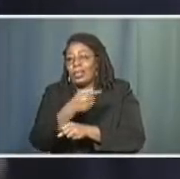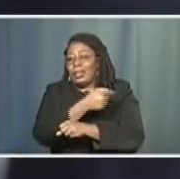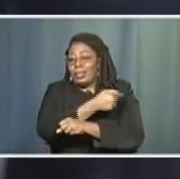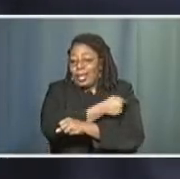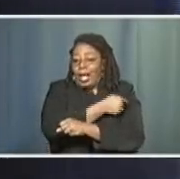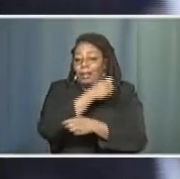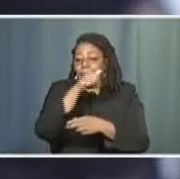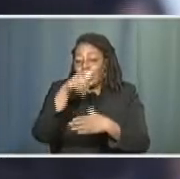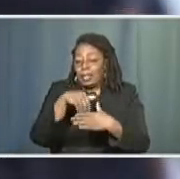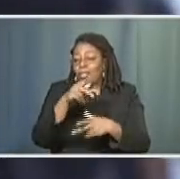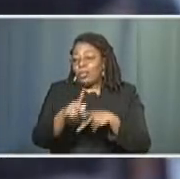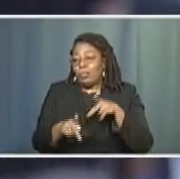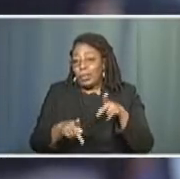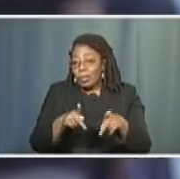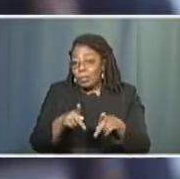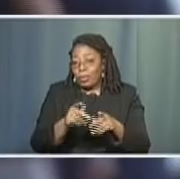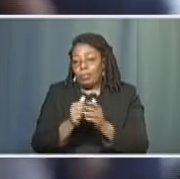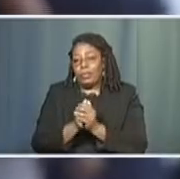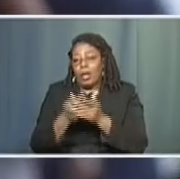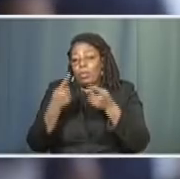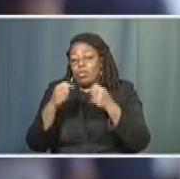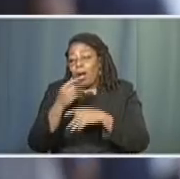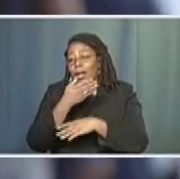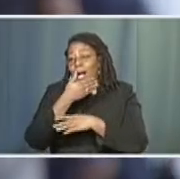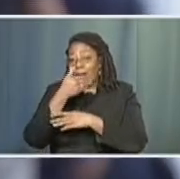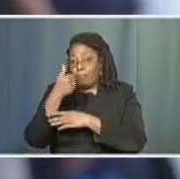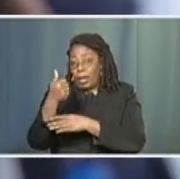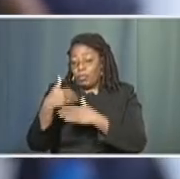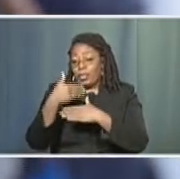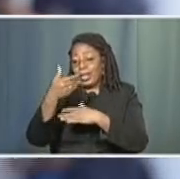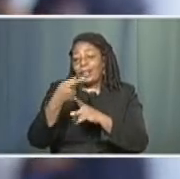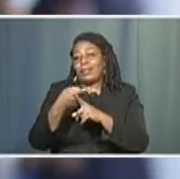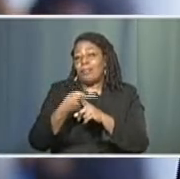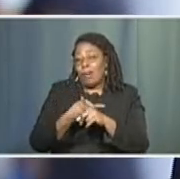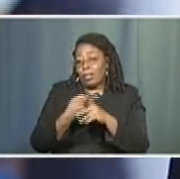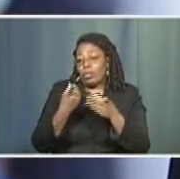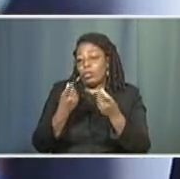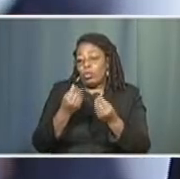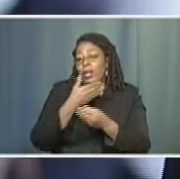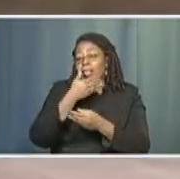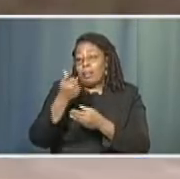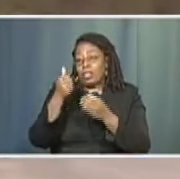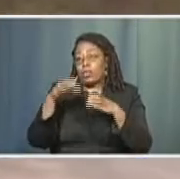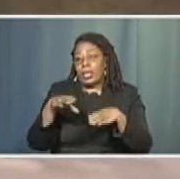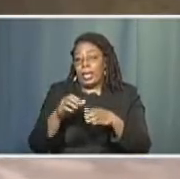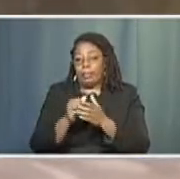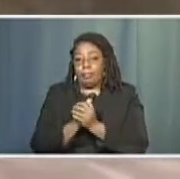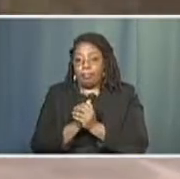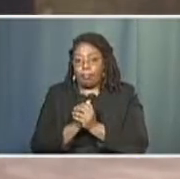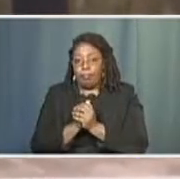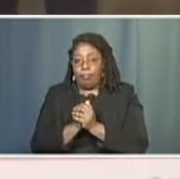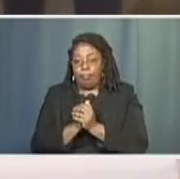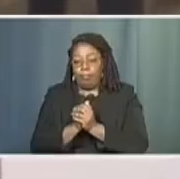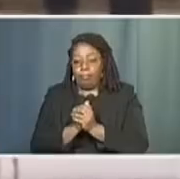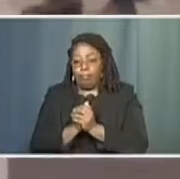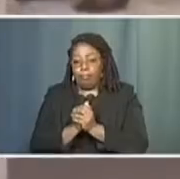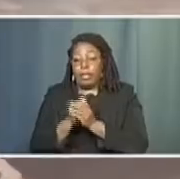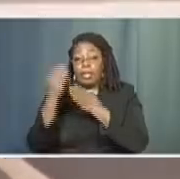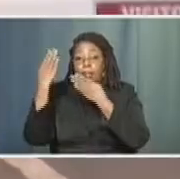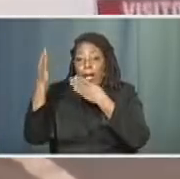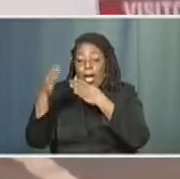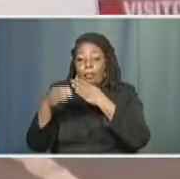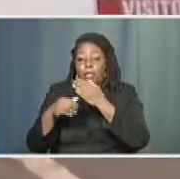in people's arms, and we're going to try our devil best over the next month to do the best we can. Well, meantime, Bahamas